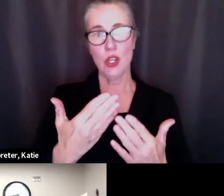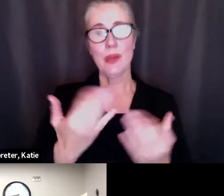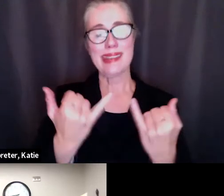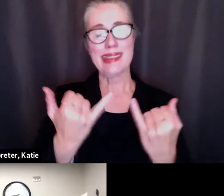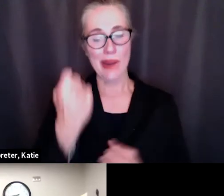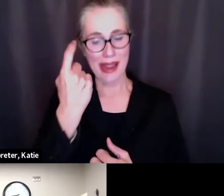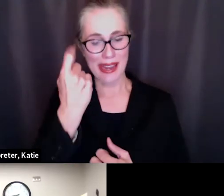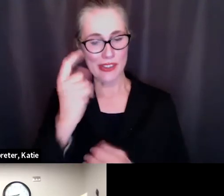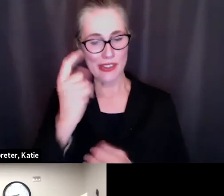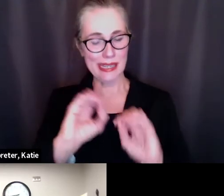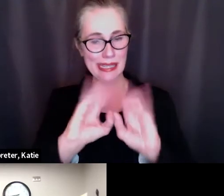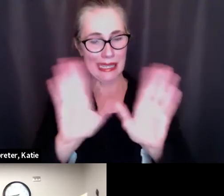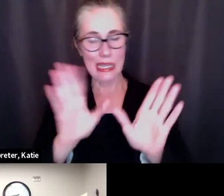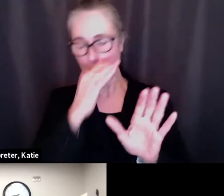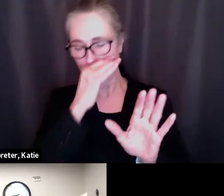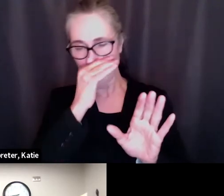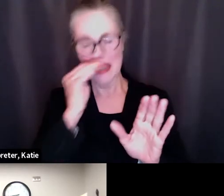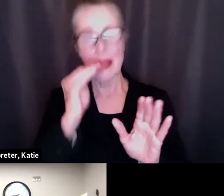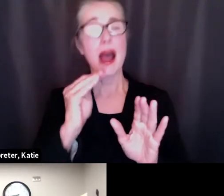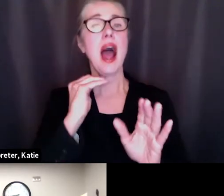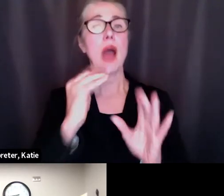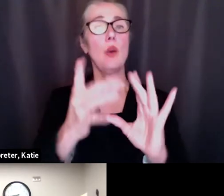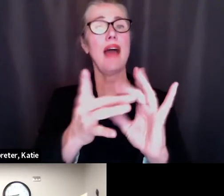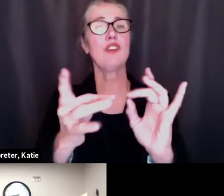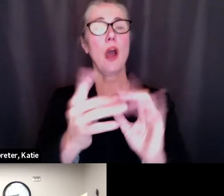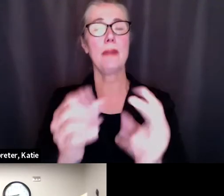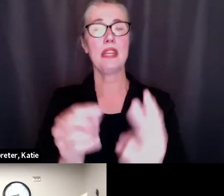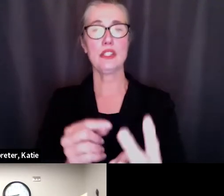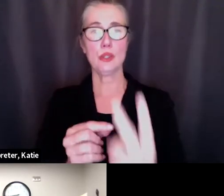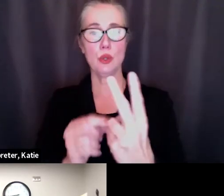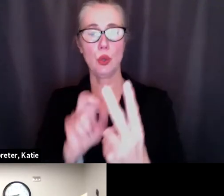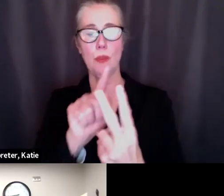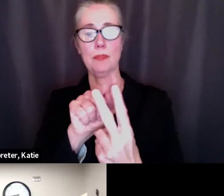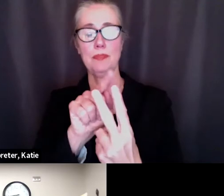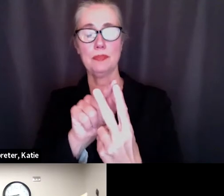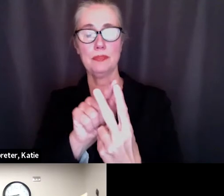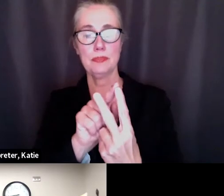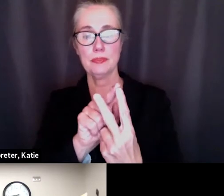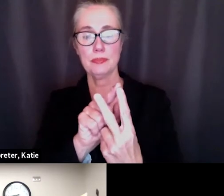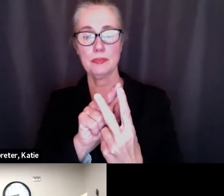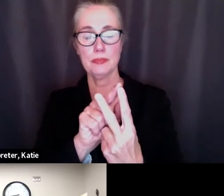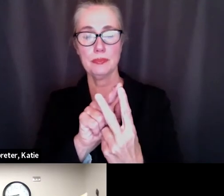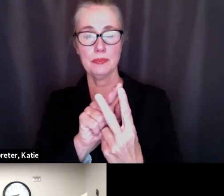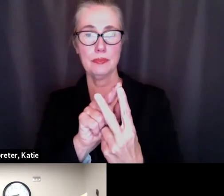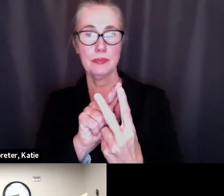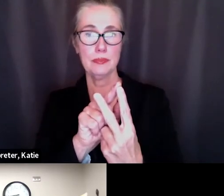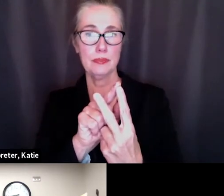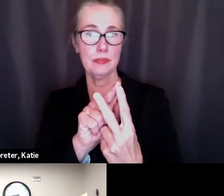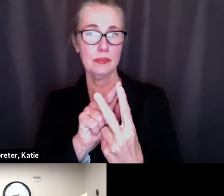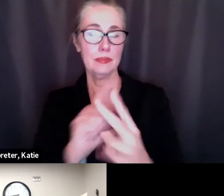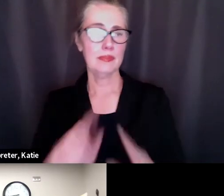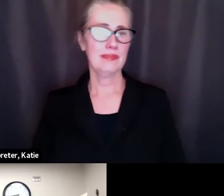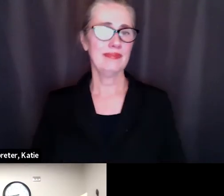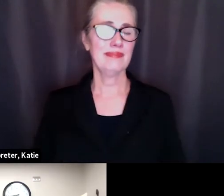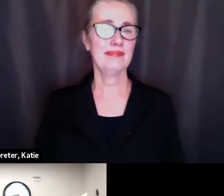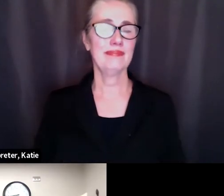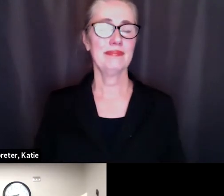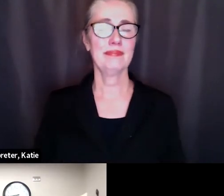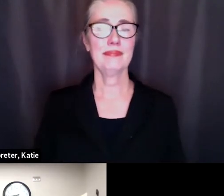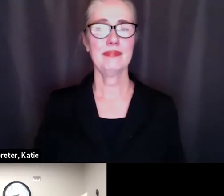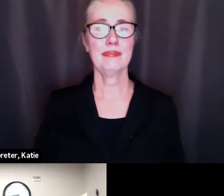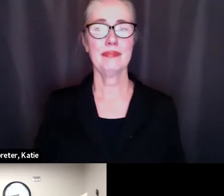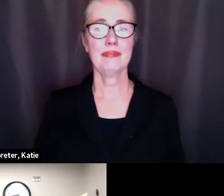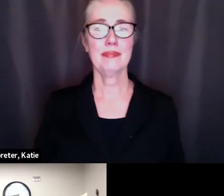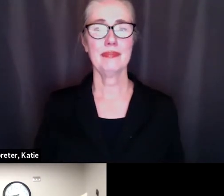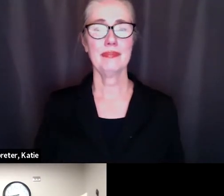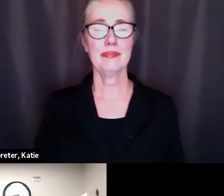make two two comments one it's it i have to say it really saddens me that